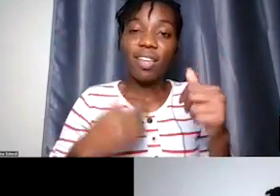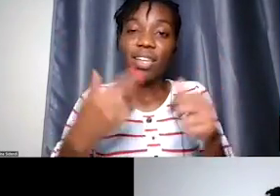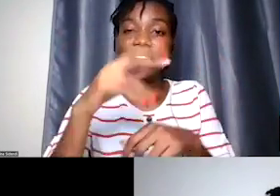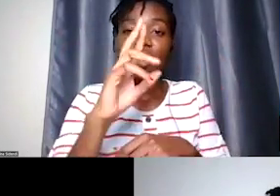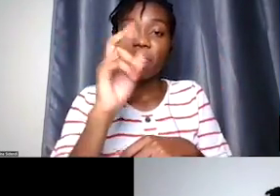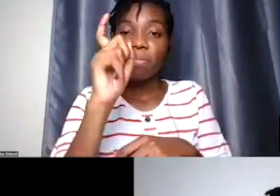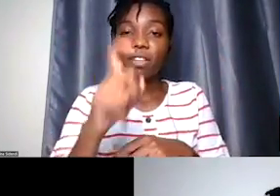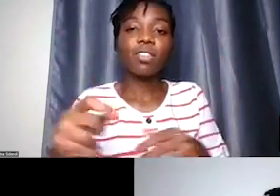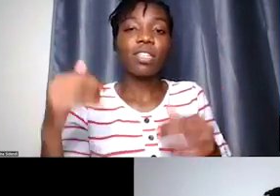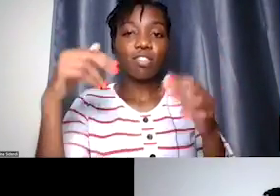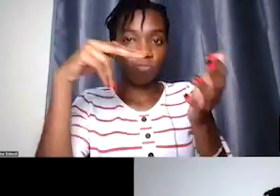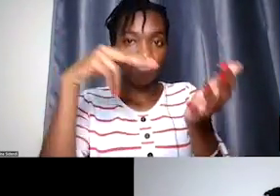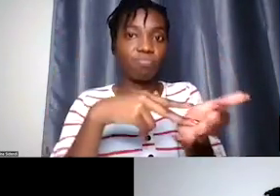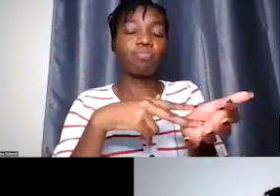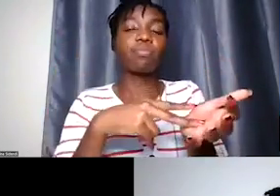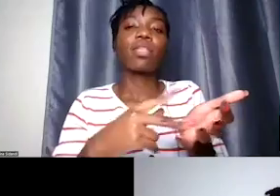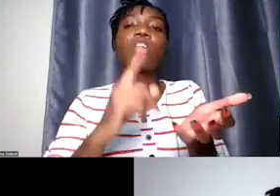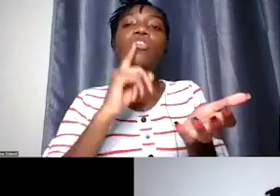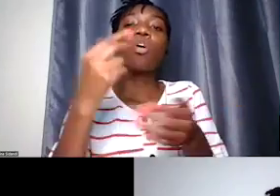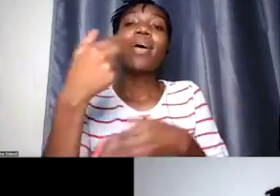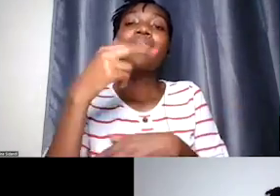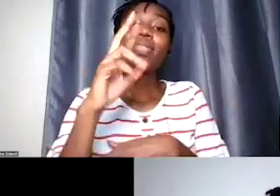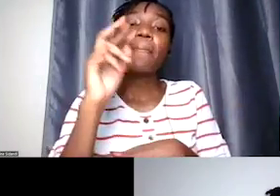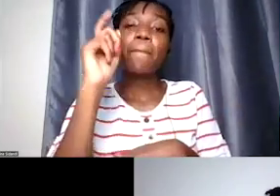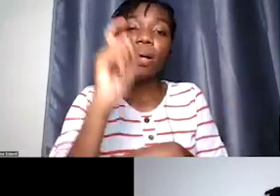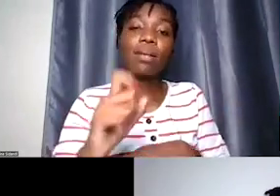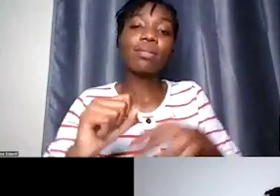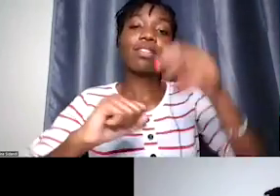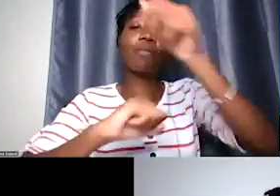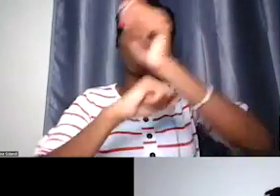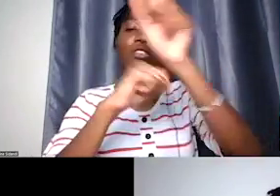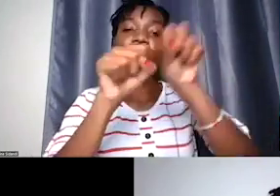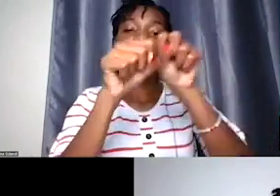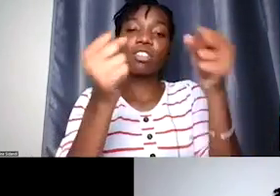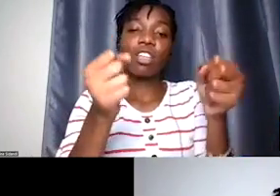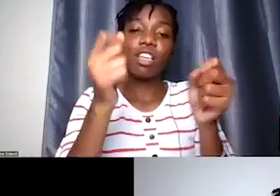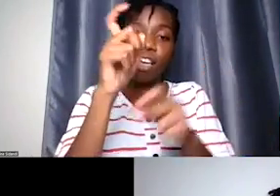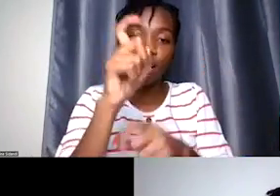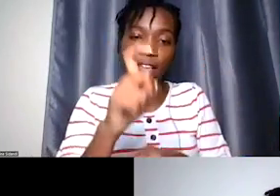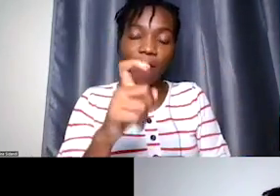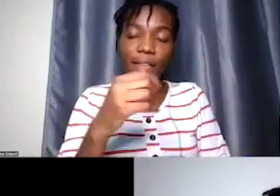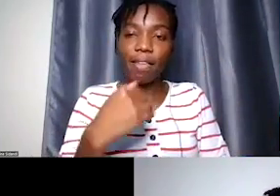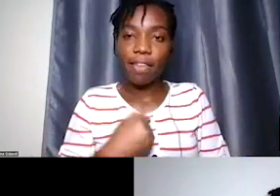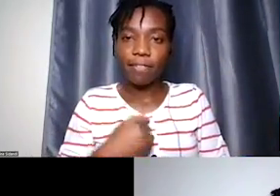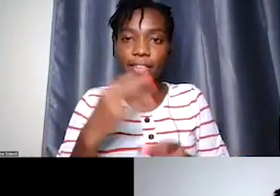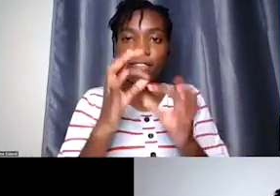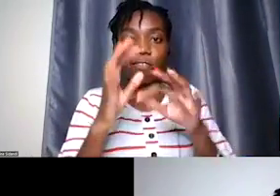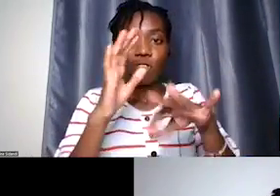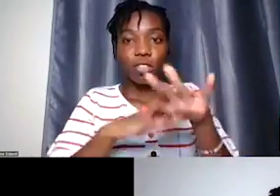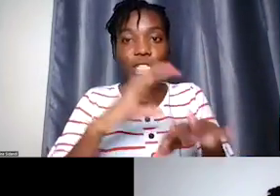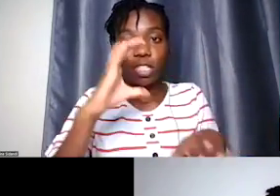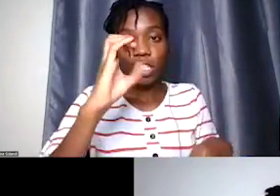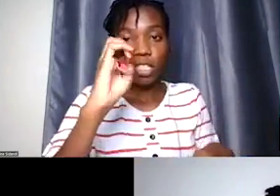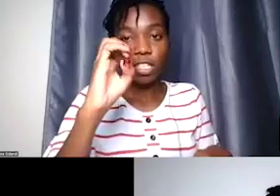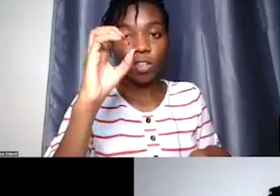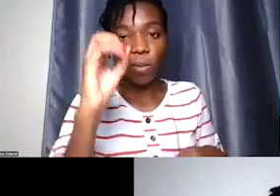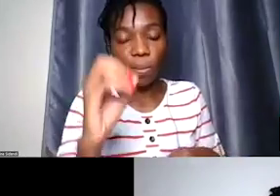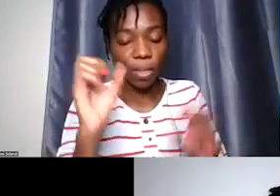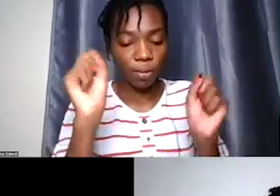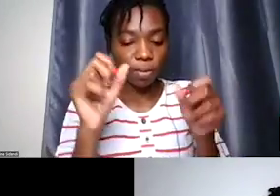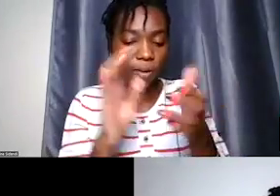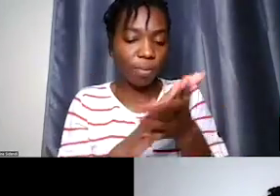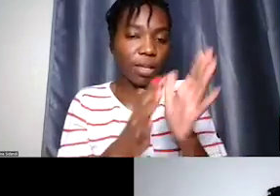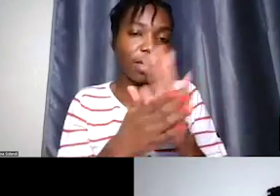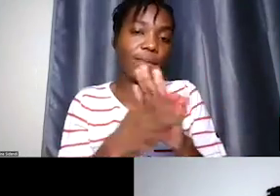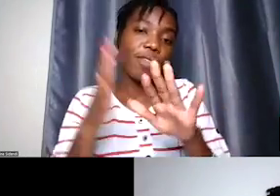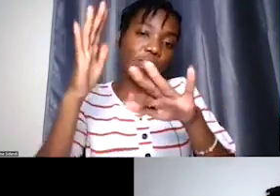say, the HR need to have a support system. If you have a good CEO, he or she can become a good anchor. If